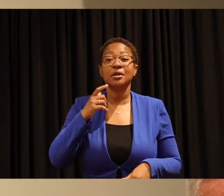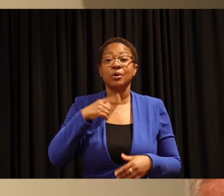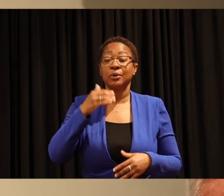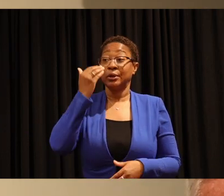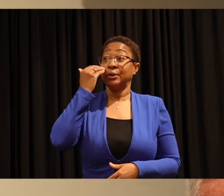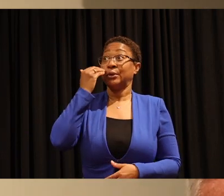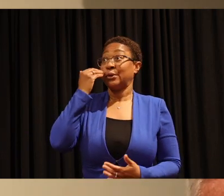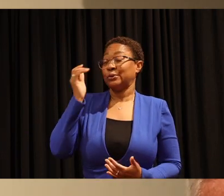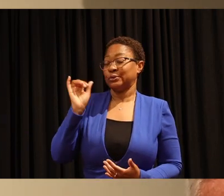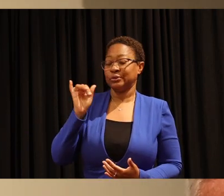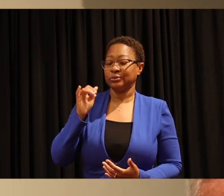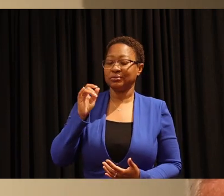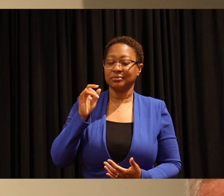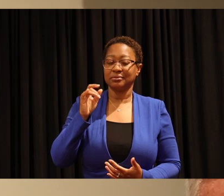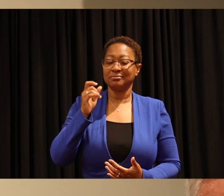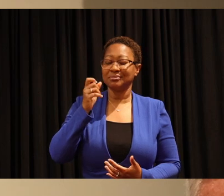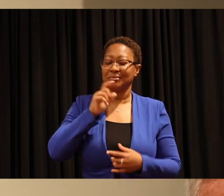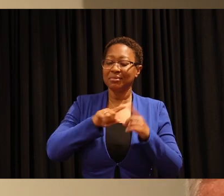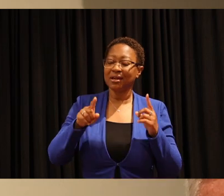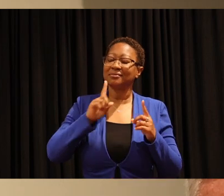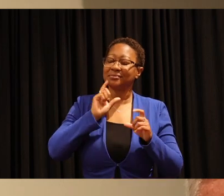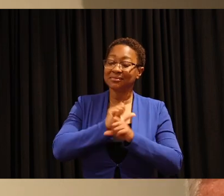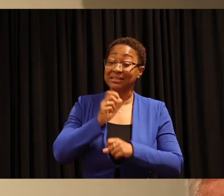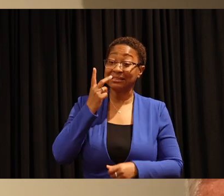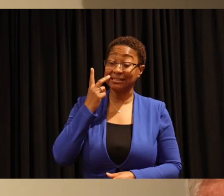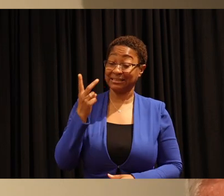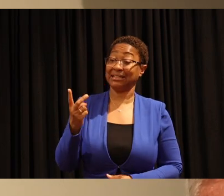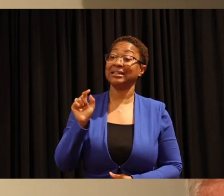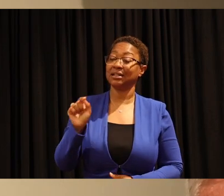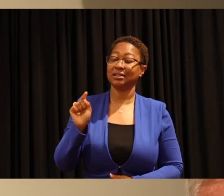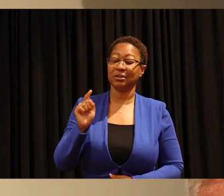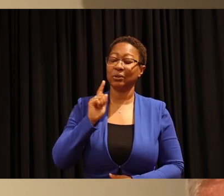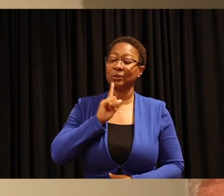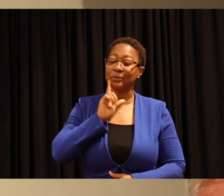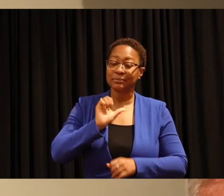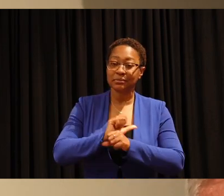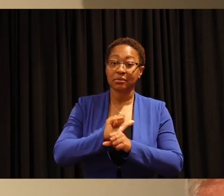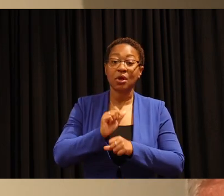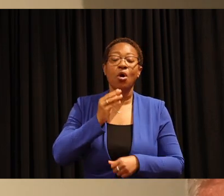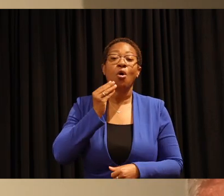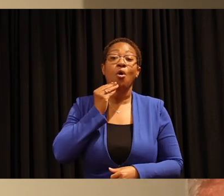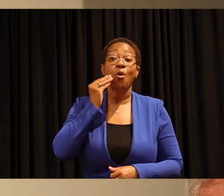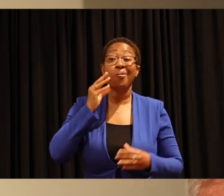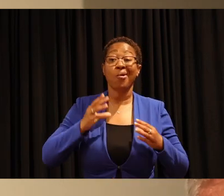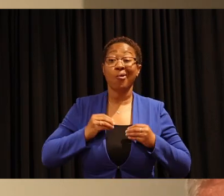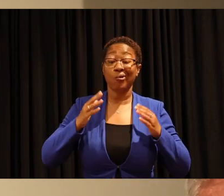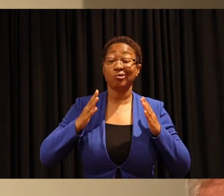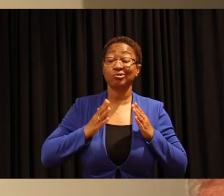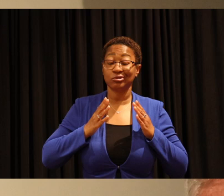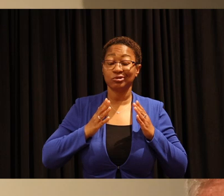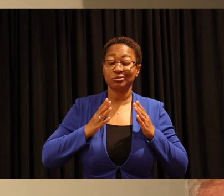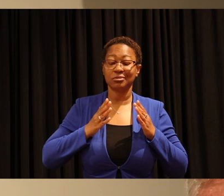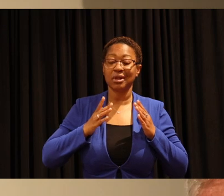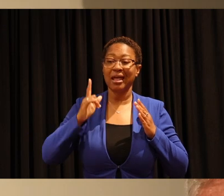but oftentimes it's when you see it, it becomes real, is that home ownership growth has significantly outpaced